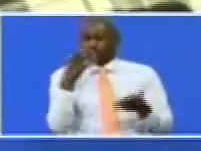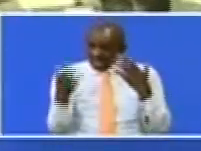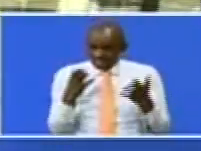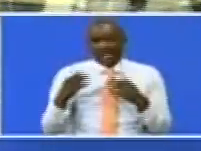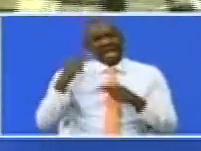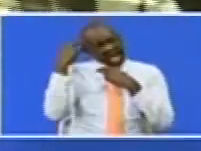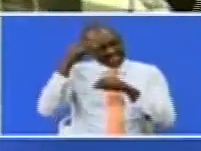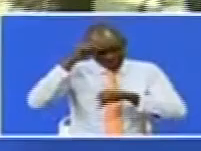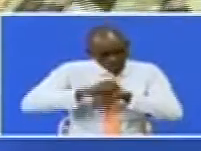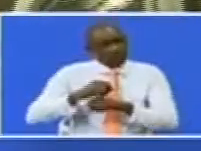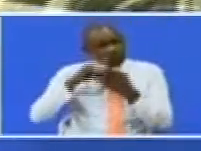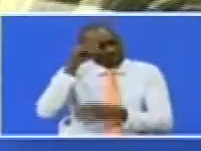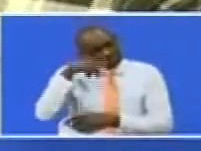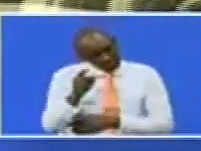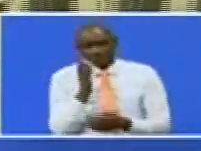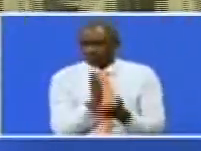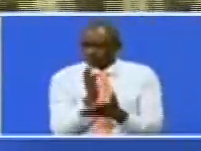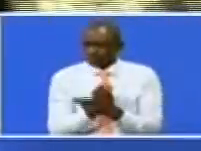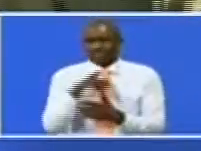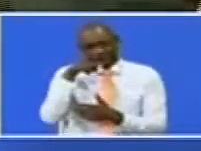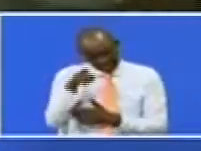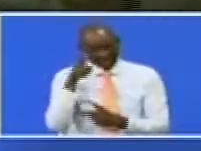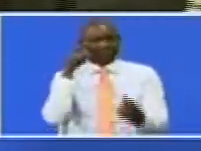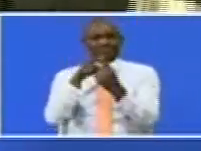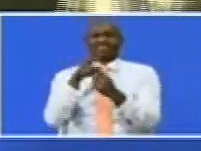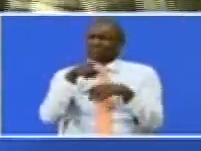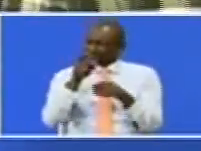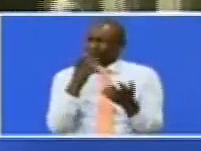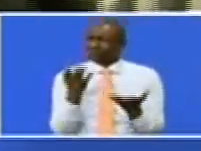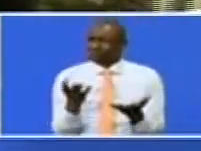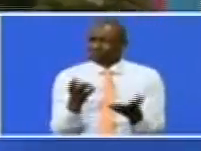school and university students who are the core target are grown enough to have a fun field.